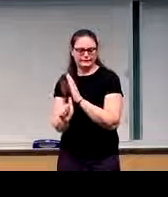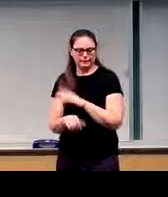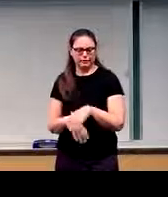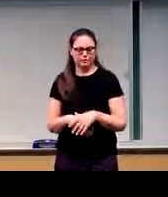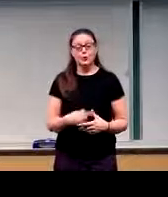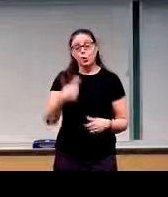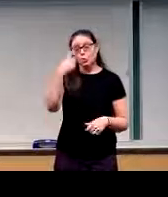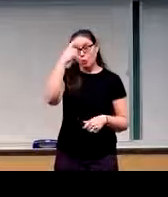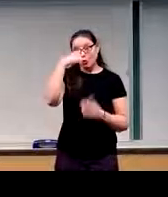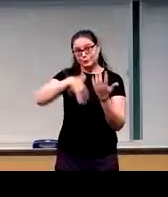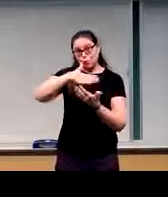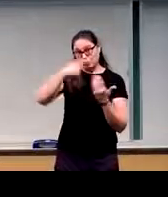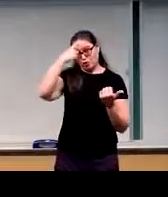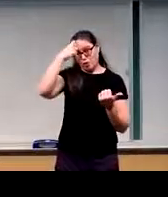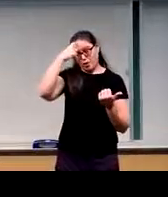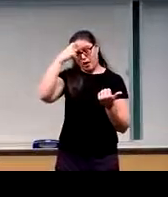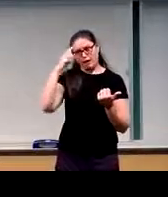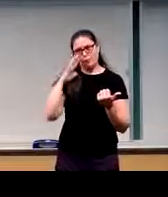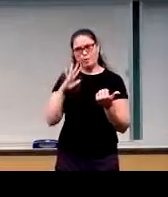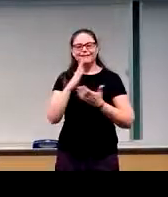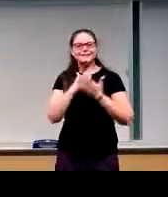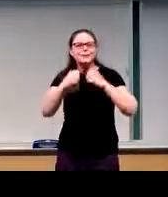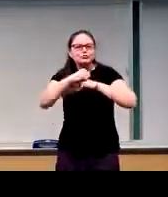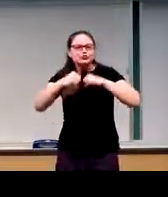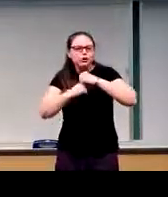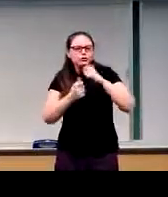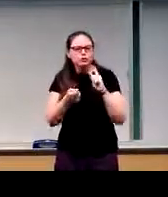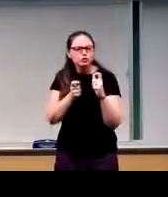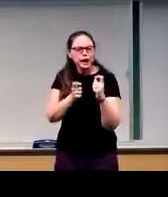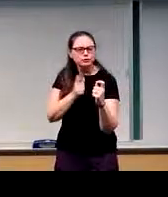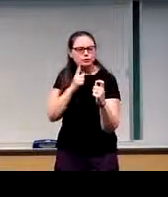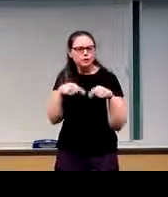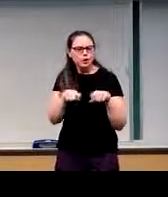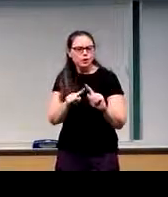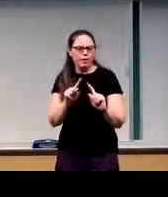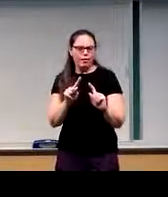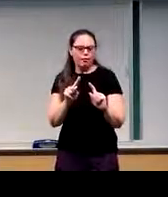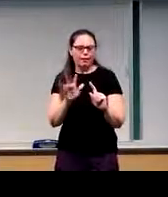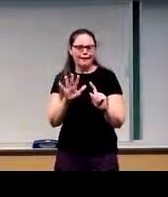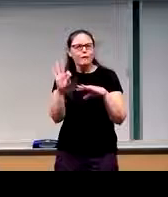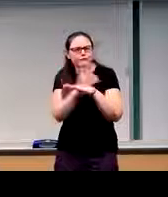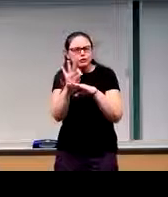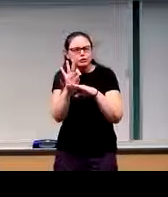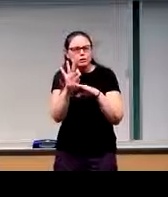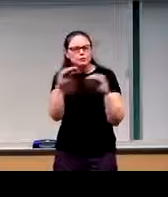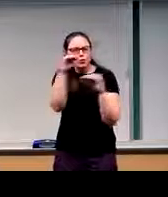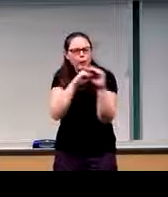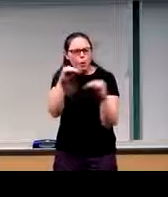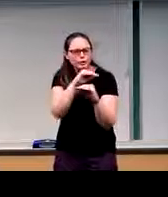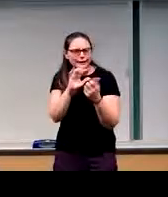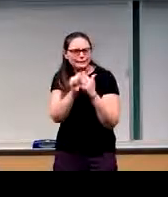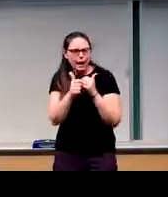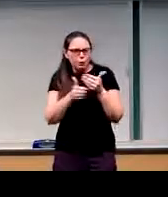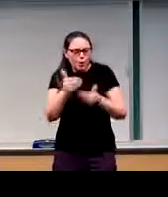brain undergo structural changes and functional reorganization.